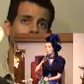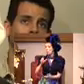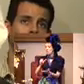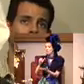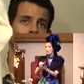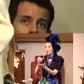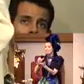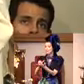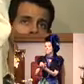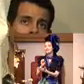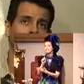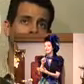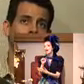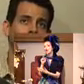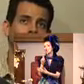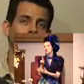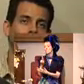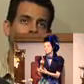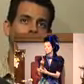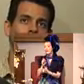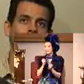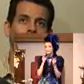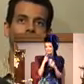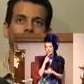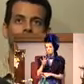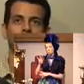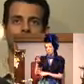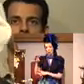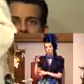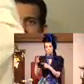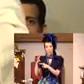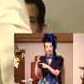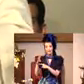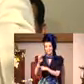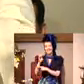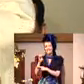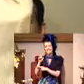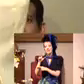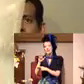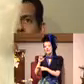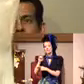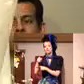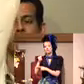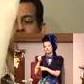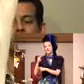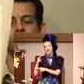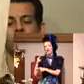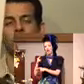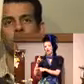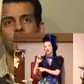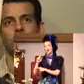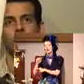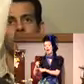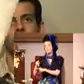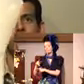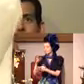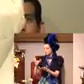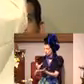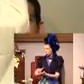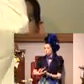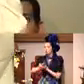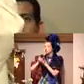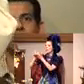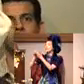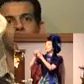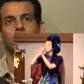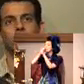Seder supper. Many say it was the fourth, which was the Elijah cup. And he raised it and he asked blessings upon it,